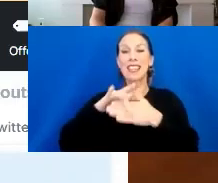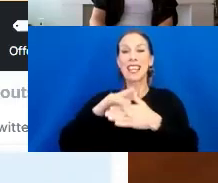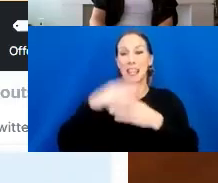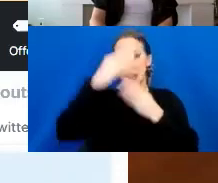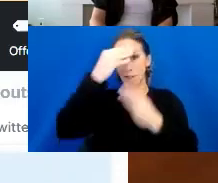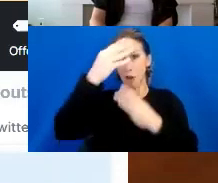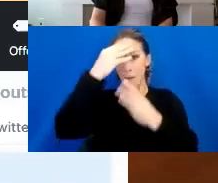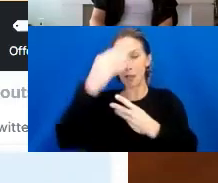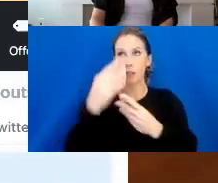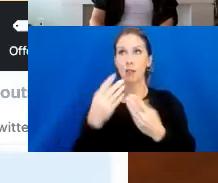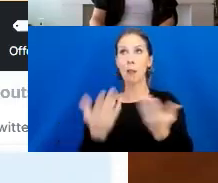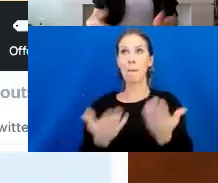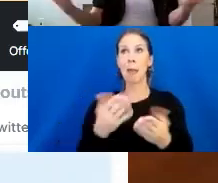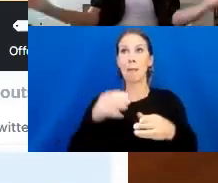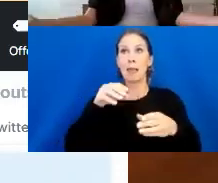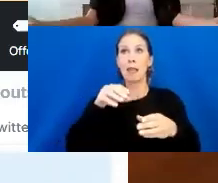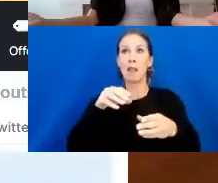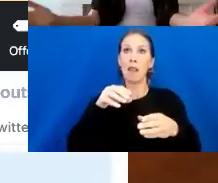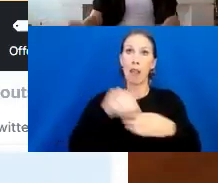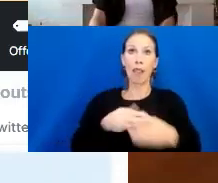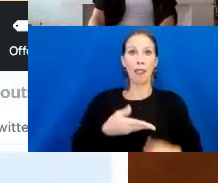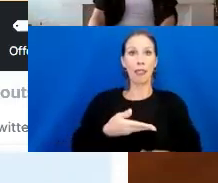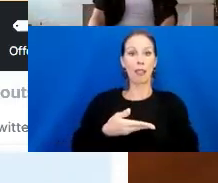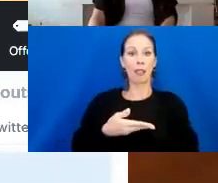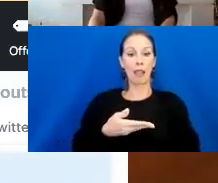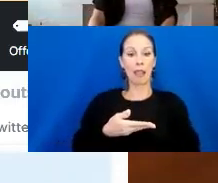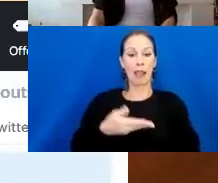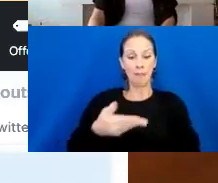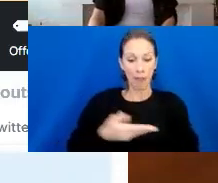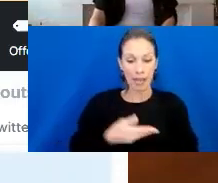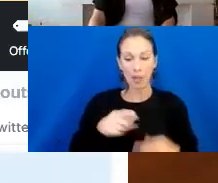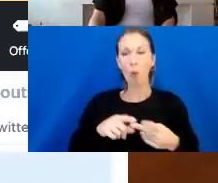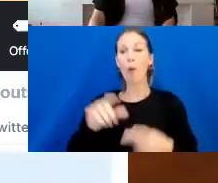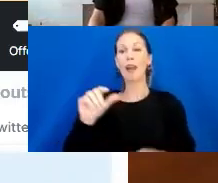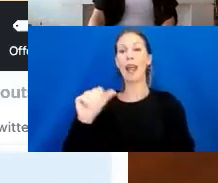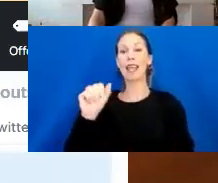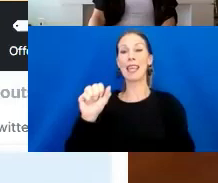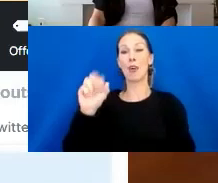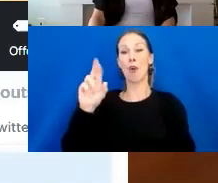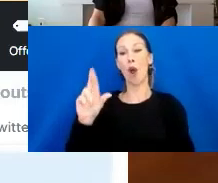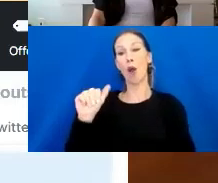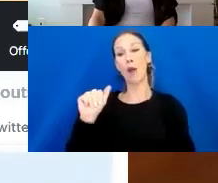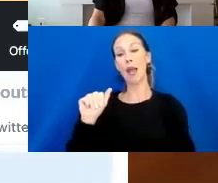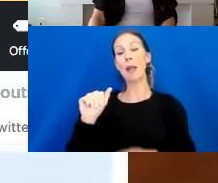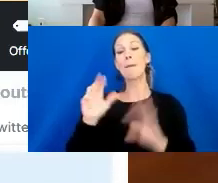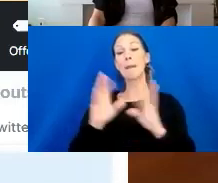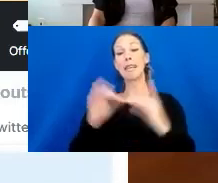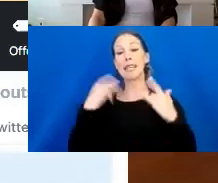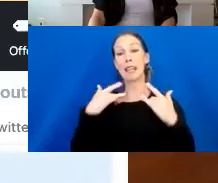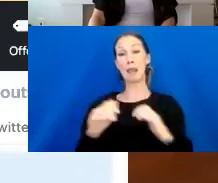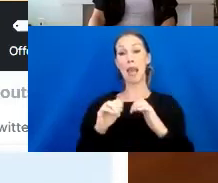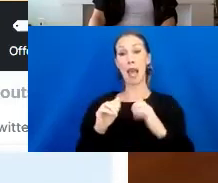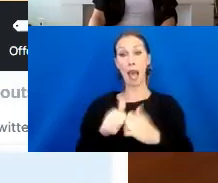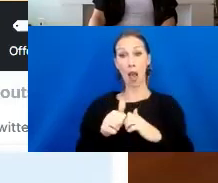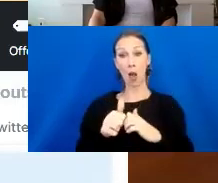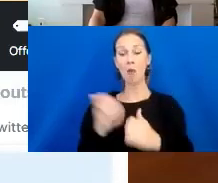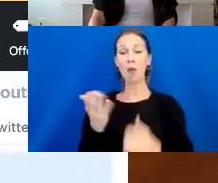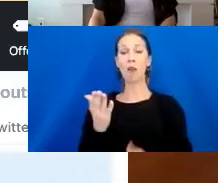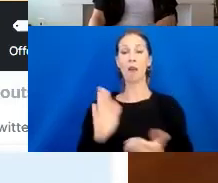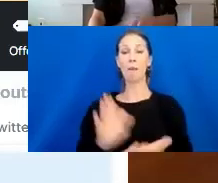in the invited or the vast majority of the ARA meeting is through paper submissions and session